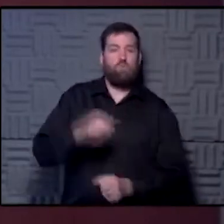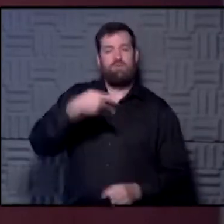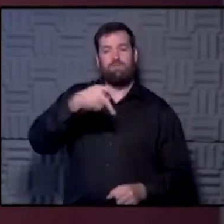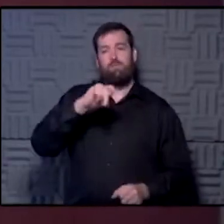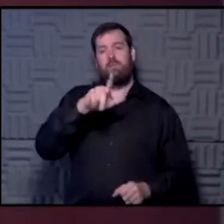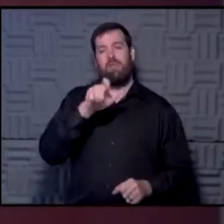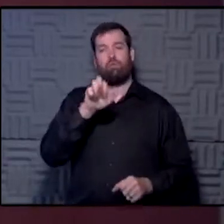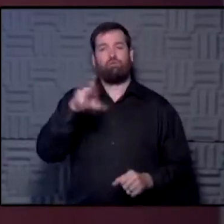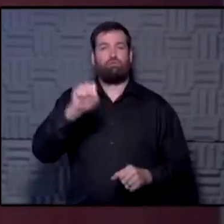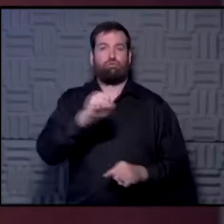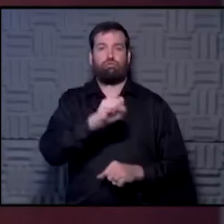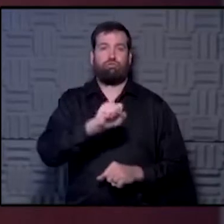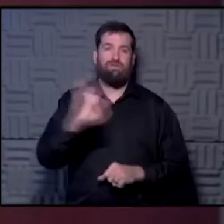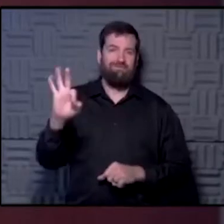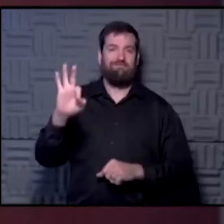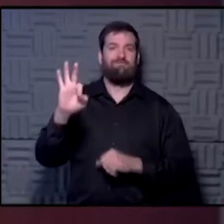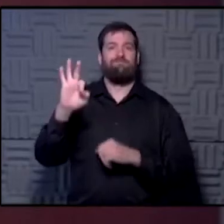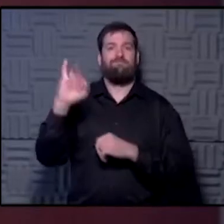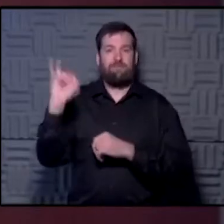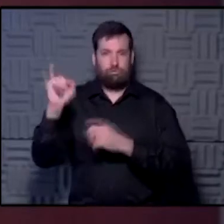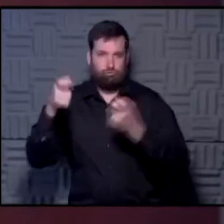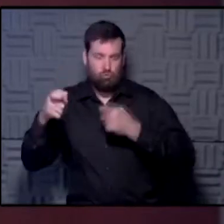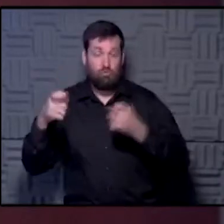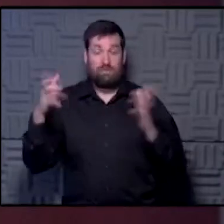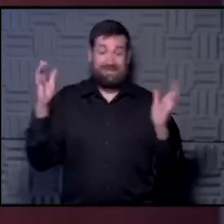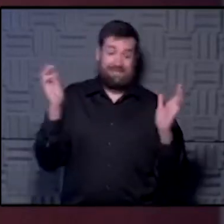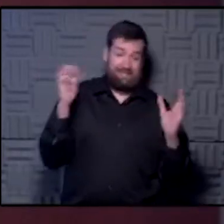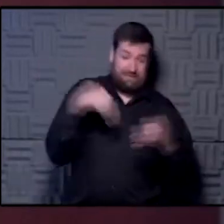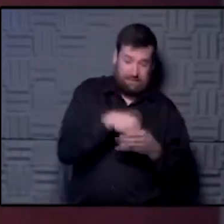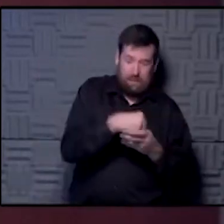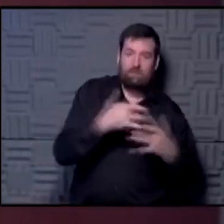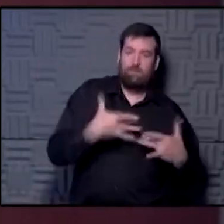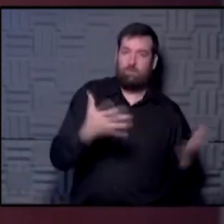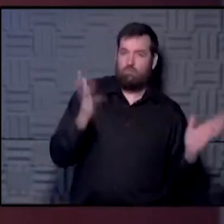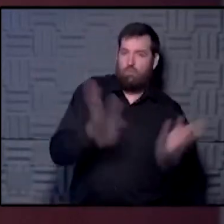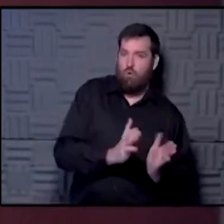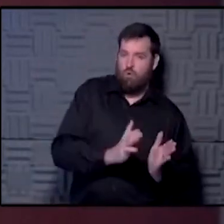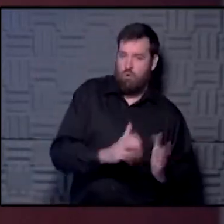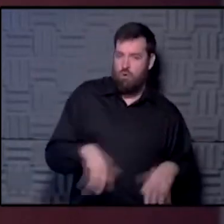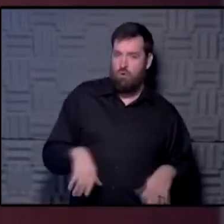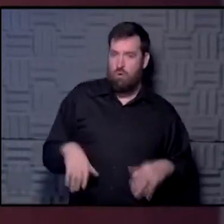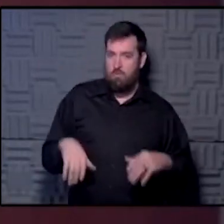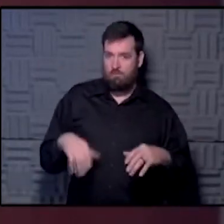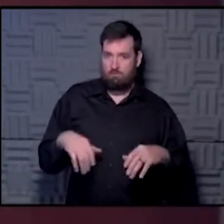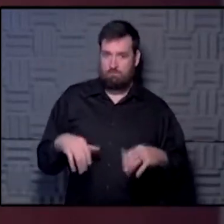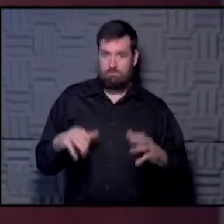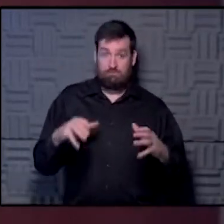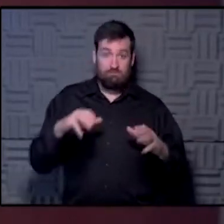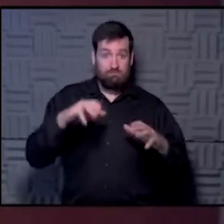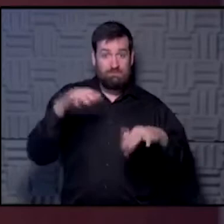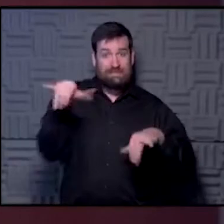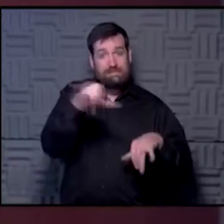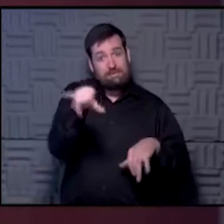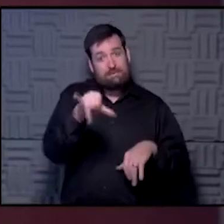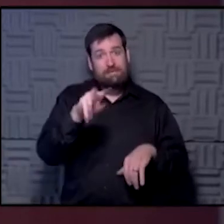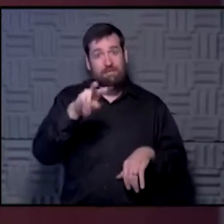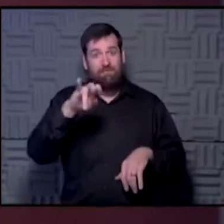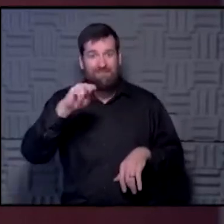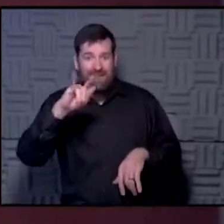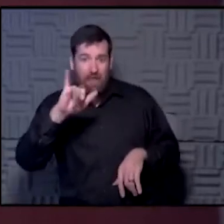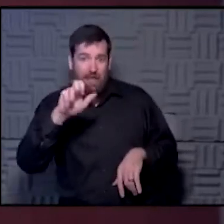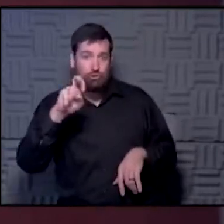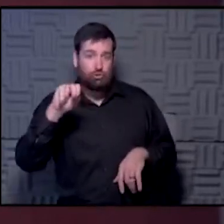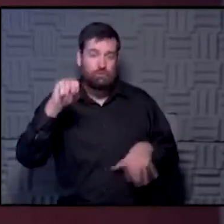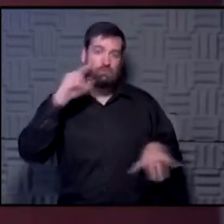control? We know that indoor spaces are typically smaller than outdoor spaces. They may or may not have the same ventilation as an outdoor space.